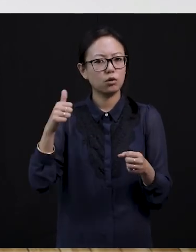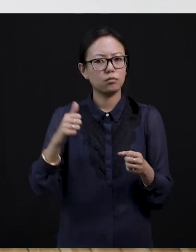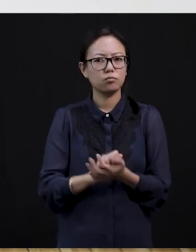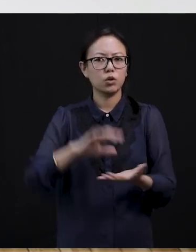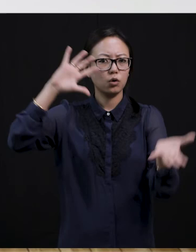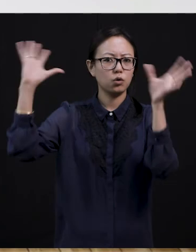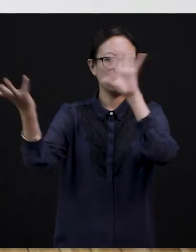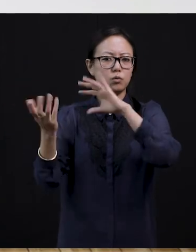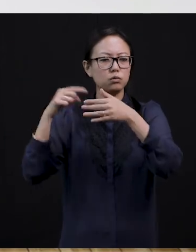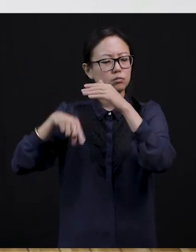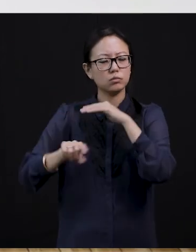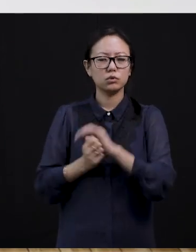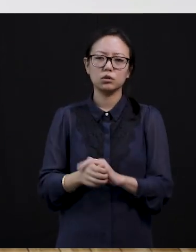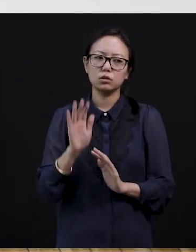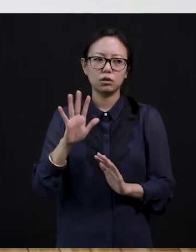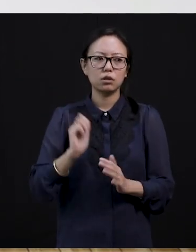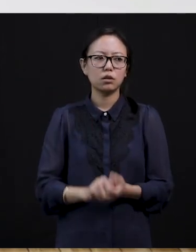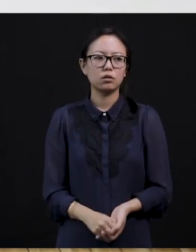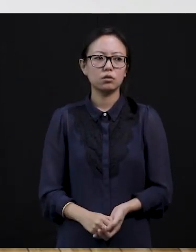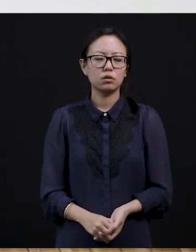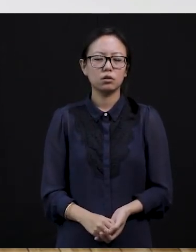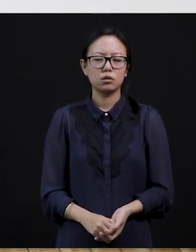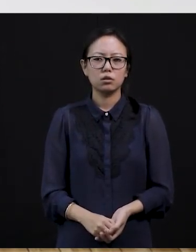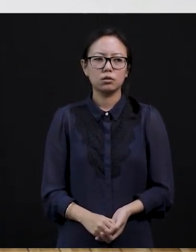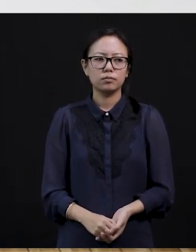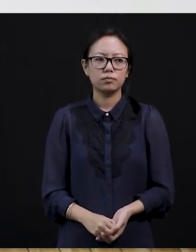world. So let's find out what